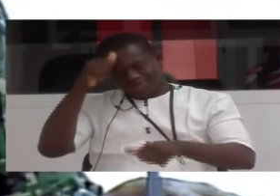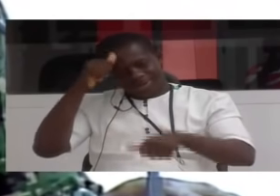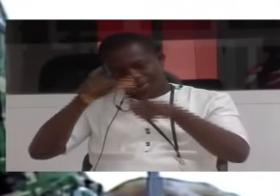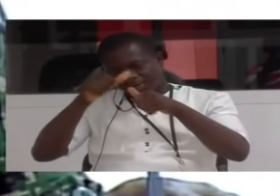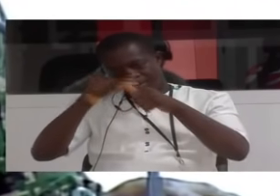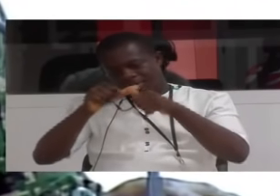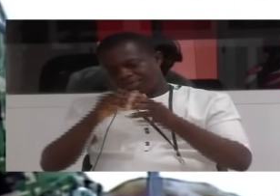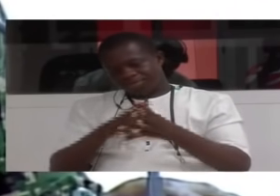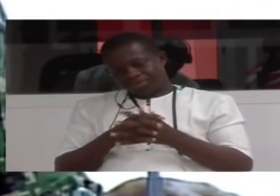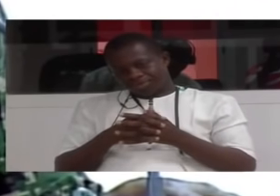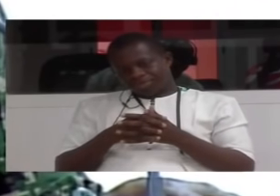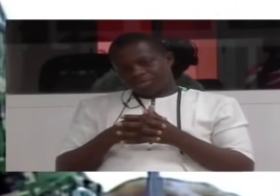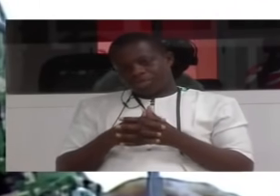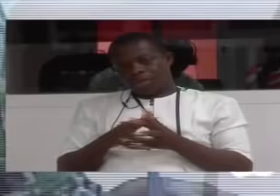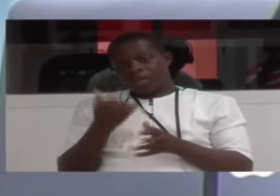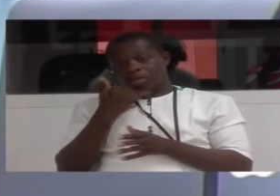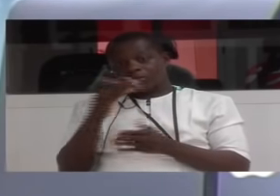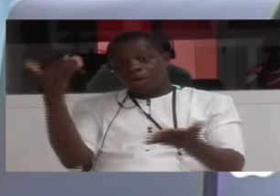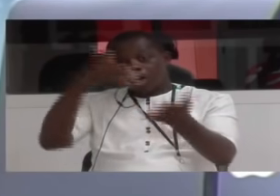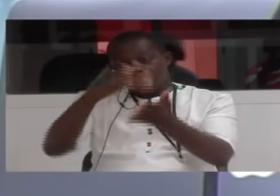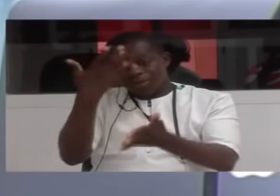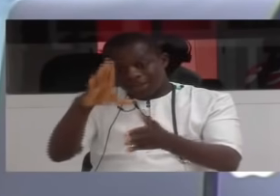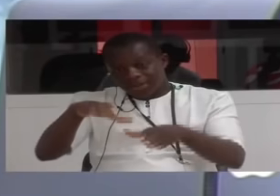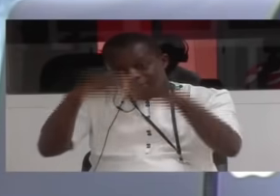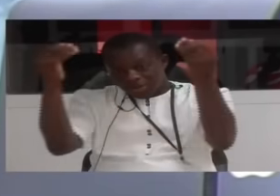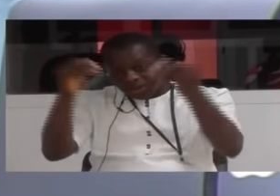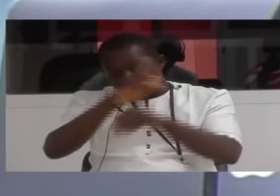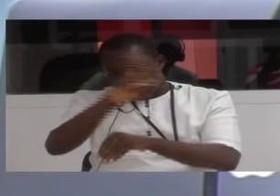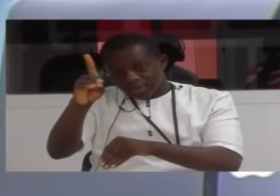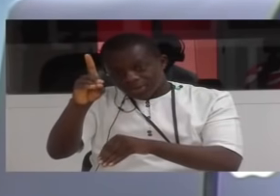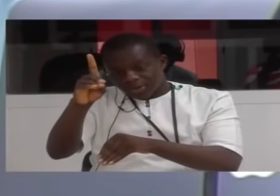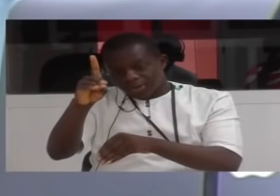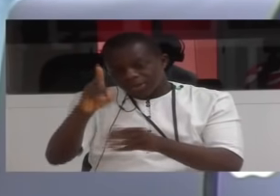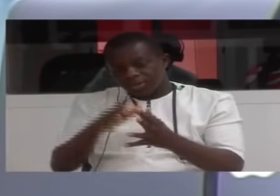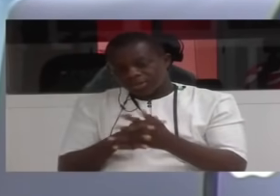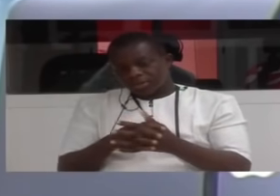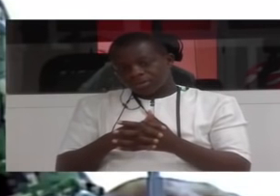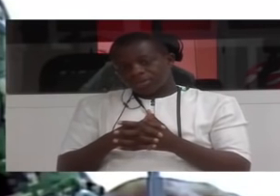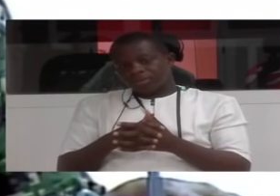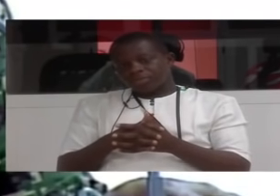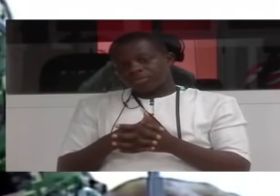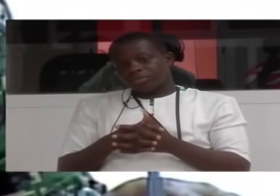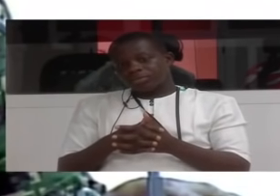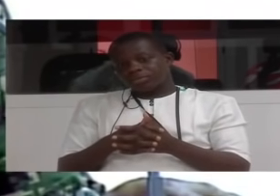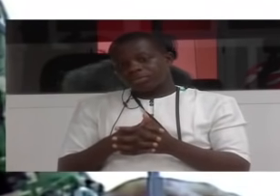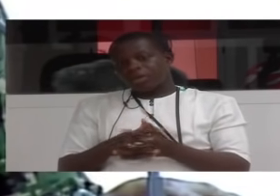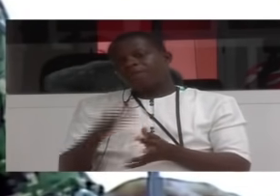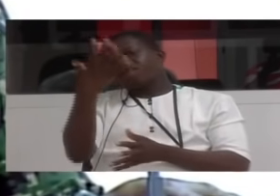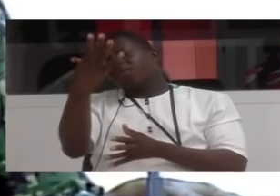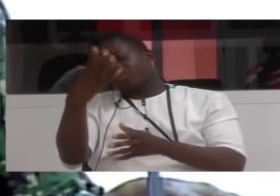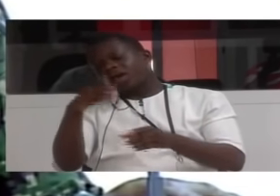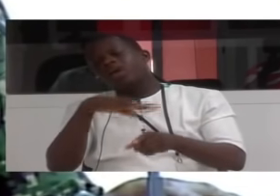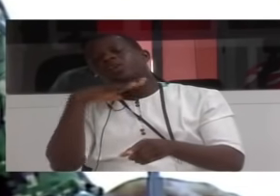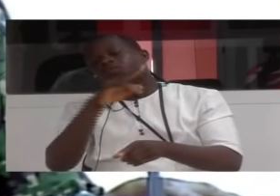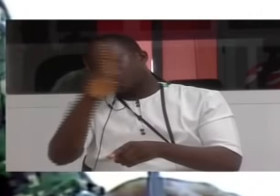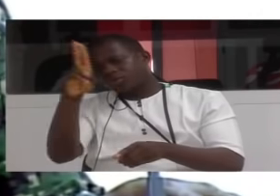recall that. Was it up to $10,000? Ndax mudna fukki june dalasi. Jurom jamudu ko.